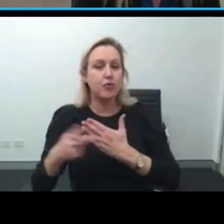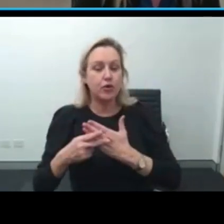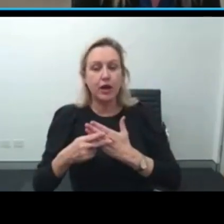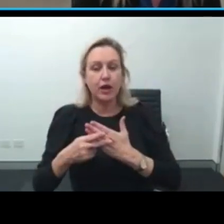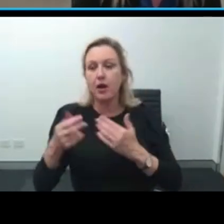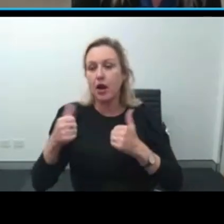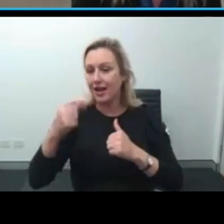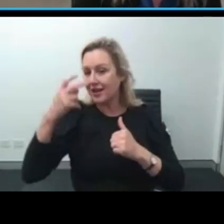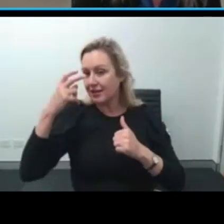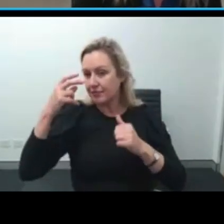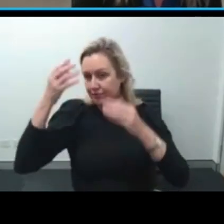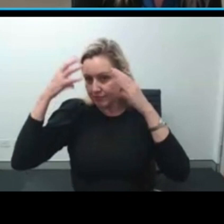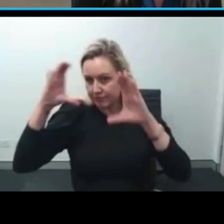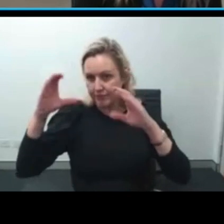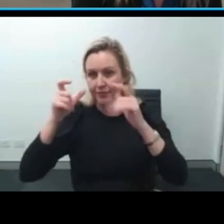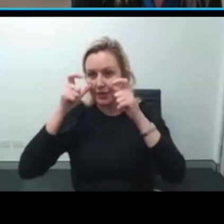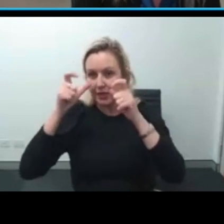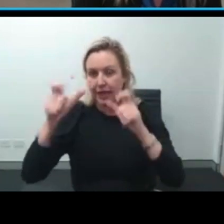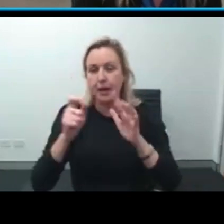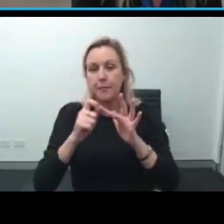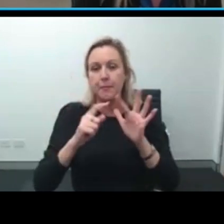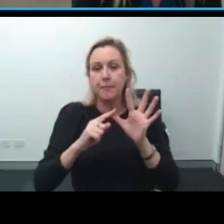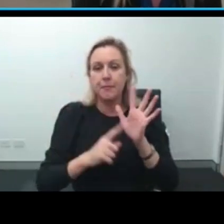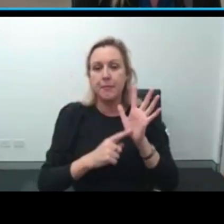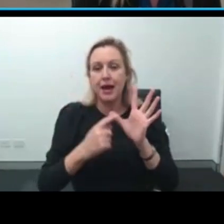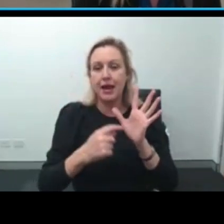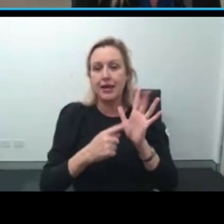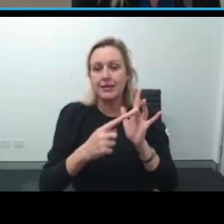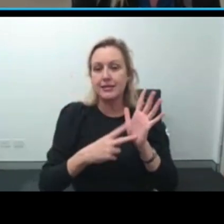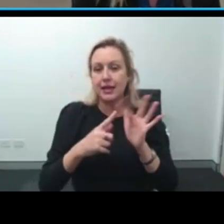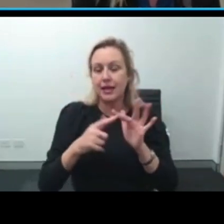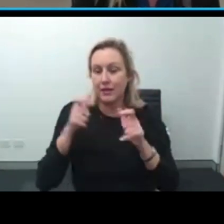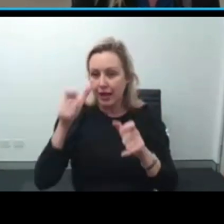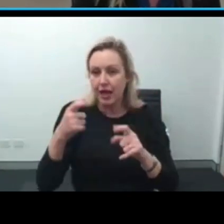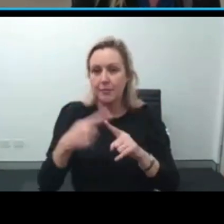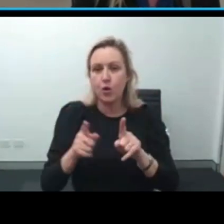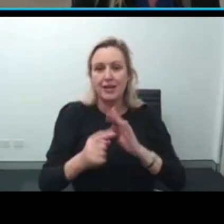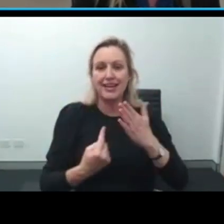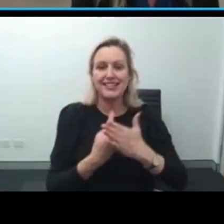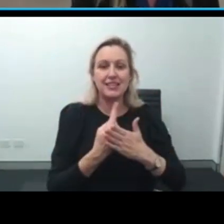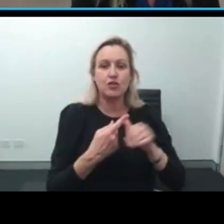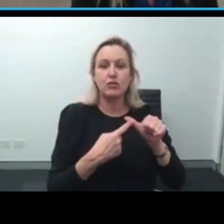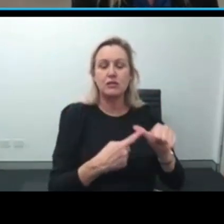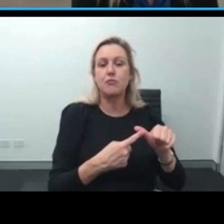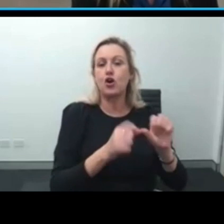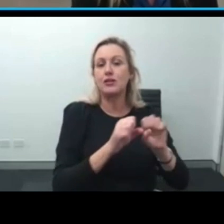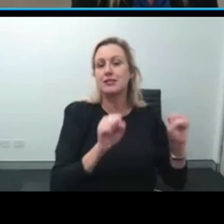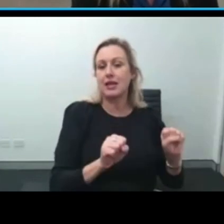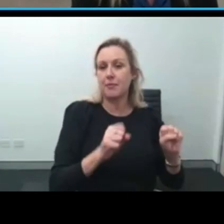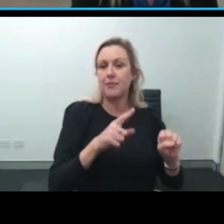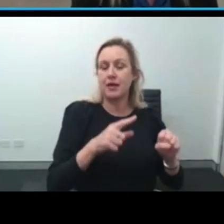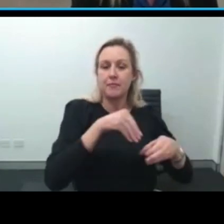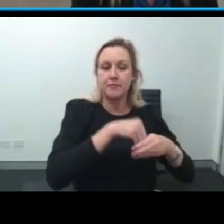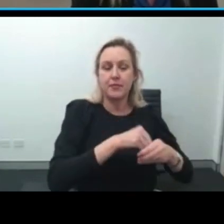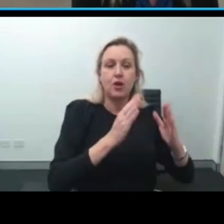care. We also included some information about the Serious Incident Response Scheme, which came into effect in the Home Care Packages program